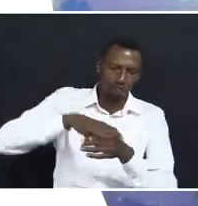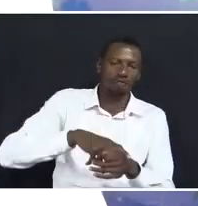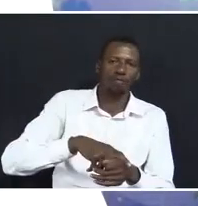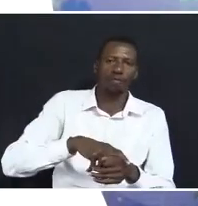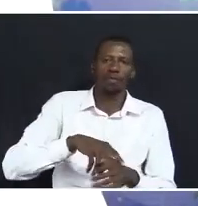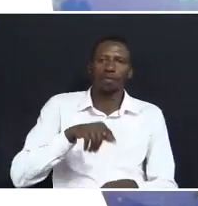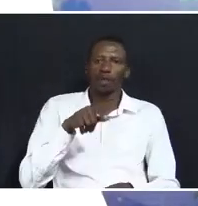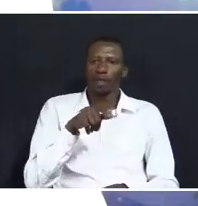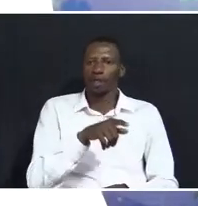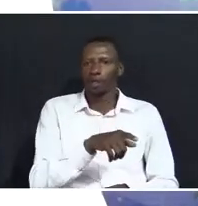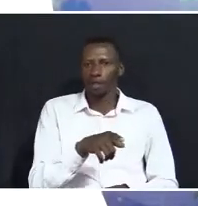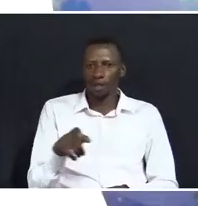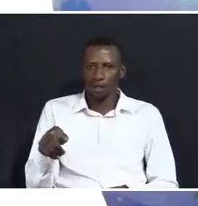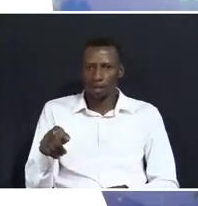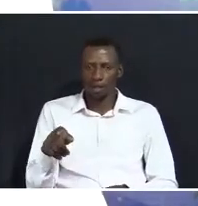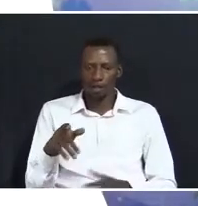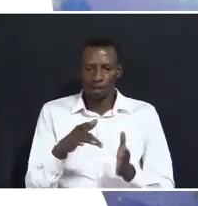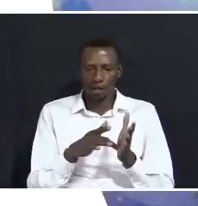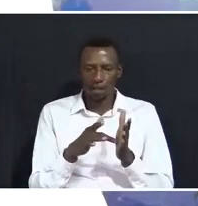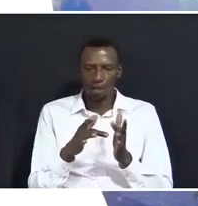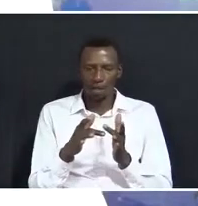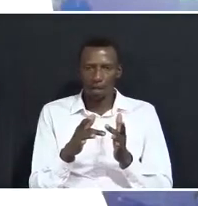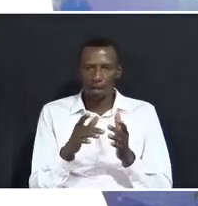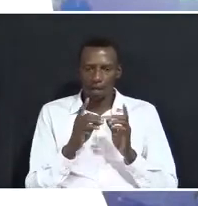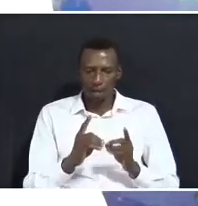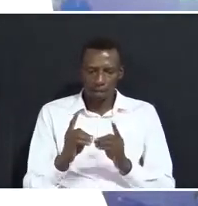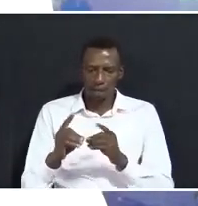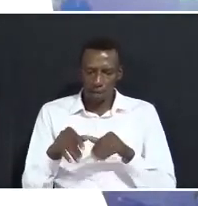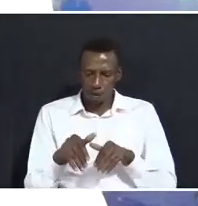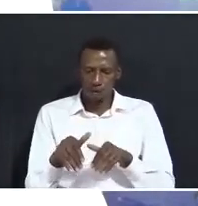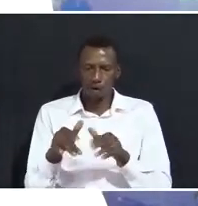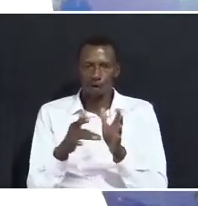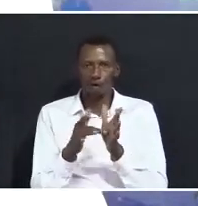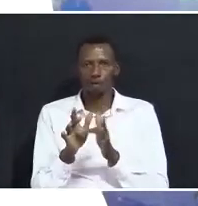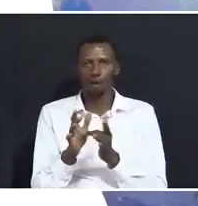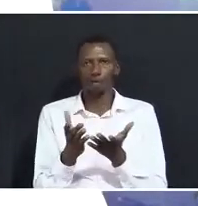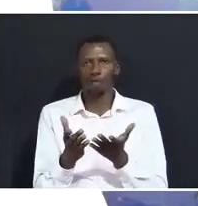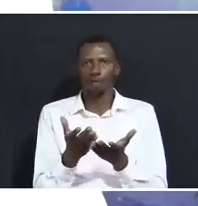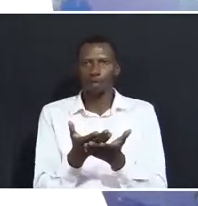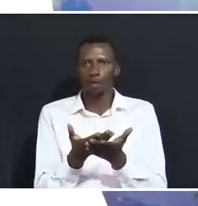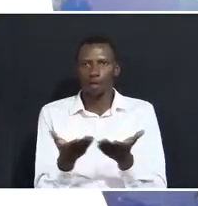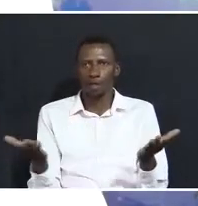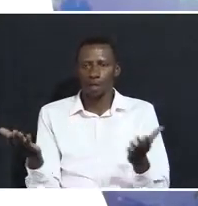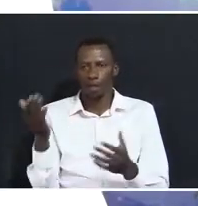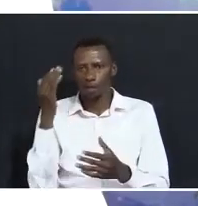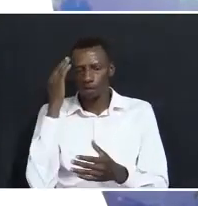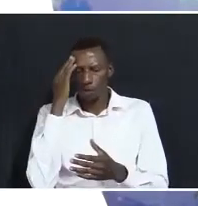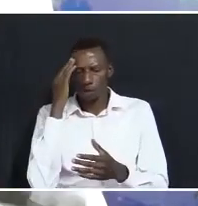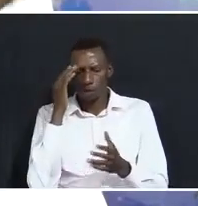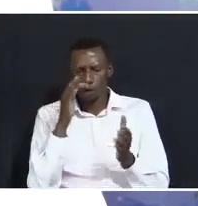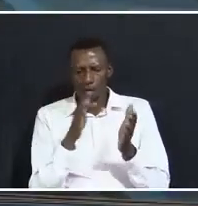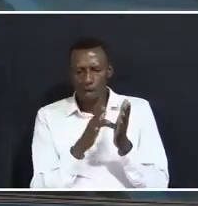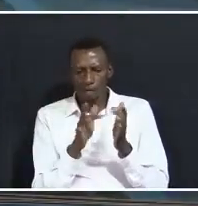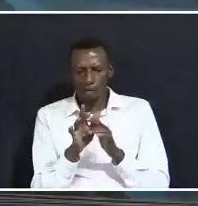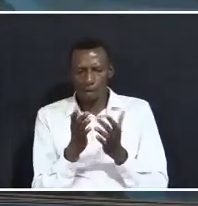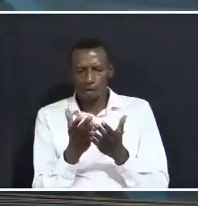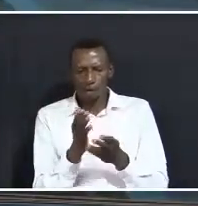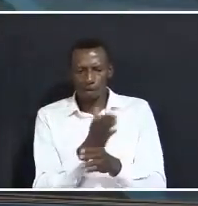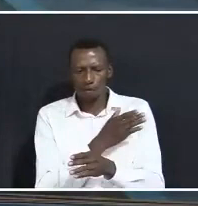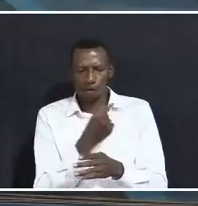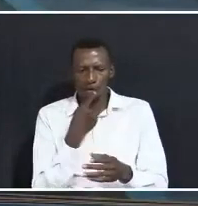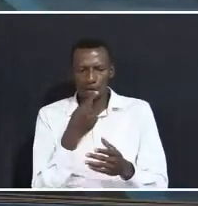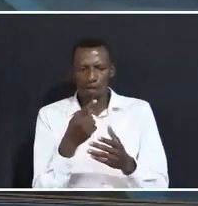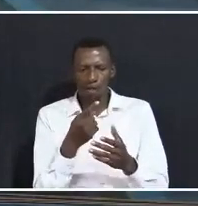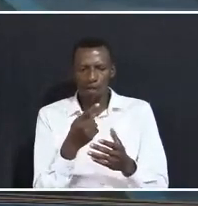These disciples seem to have been following with the scripture. And they know what the scripture had already said is